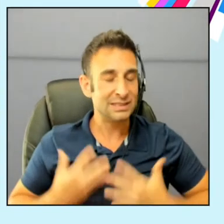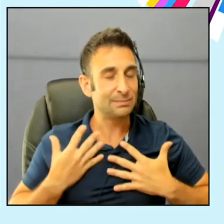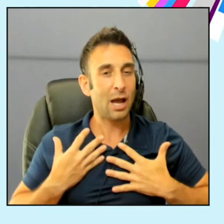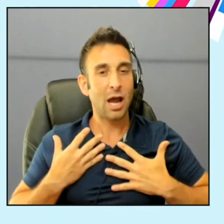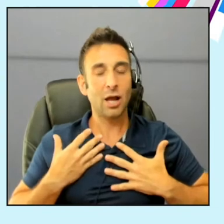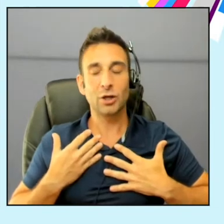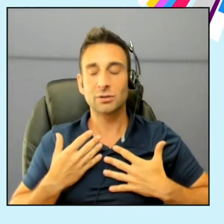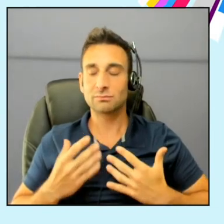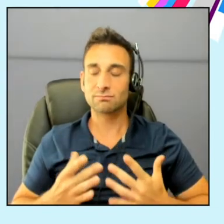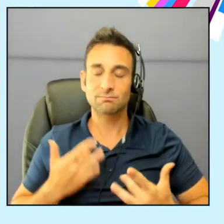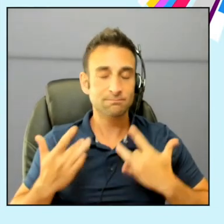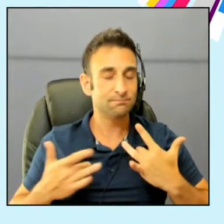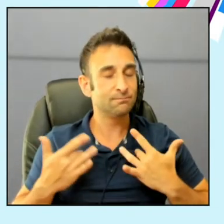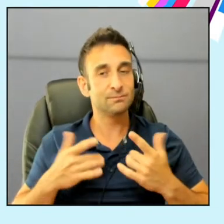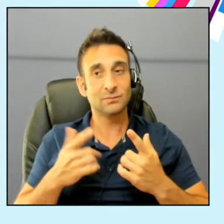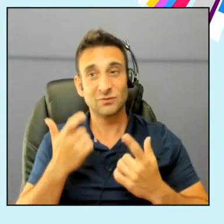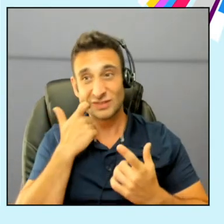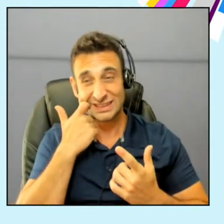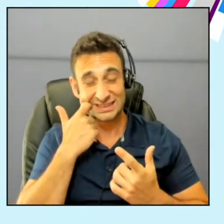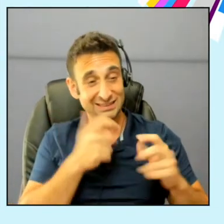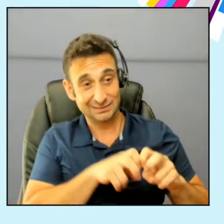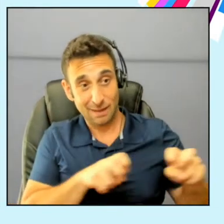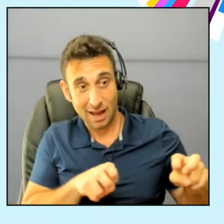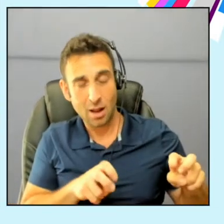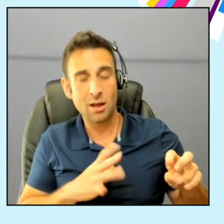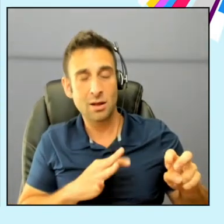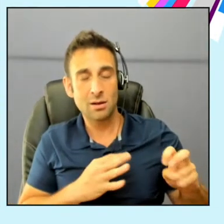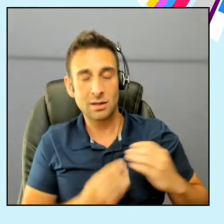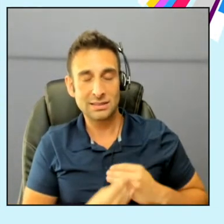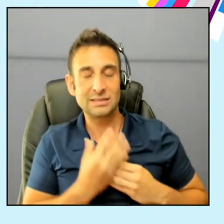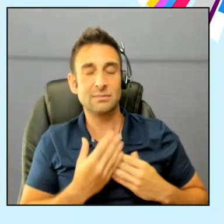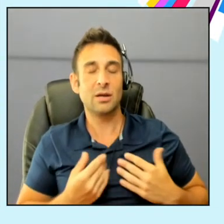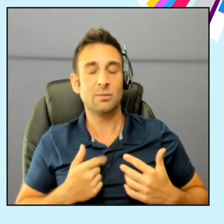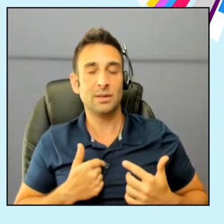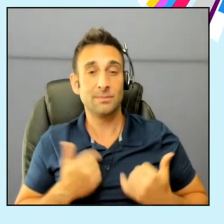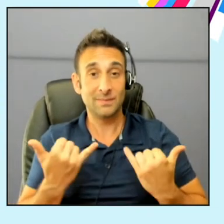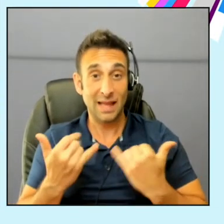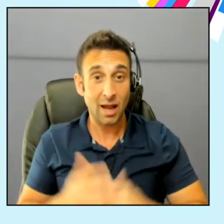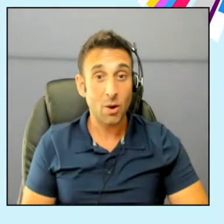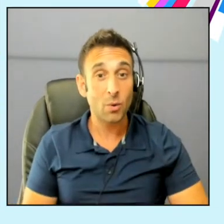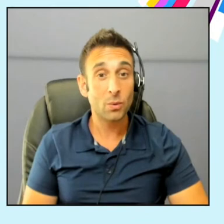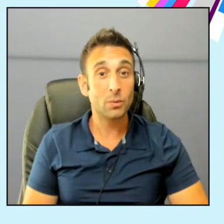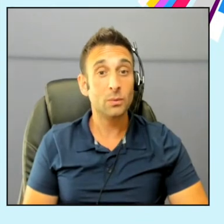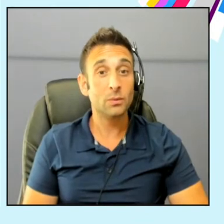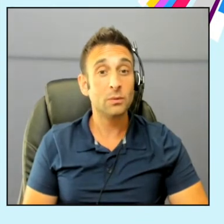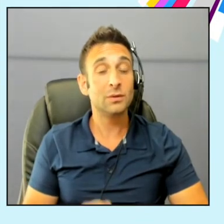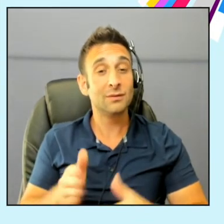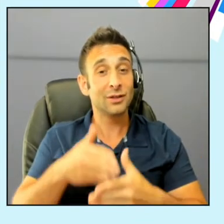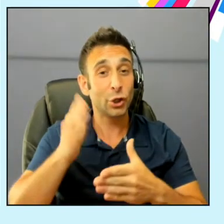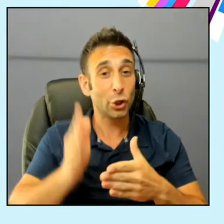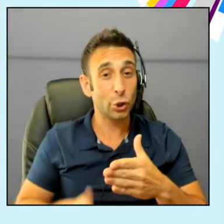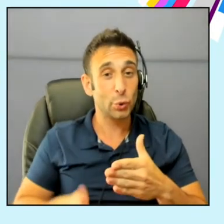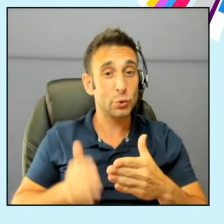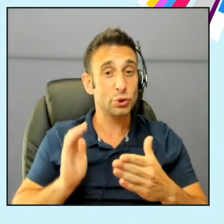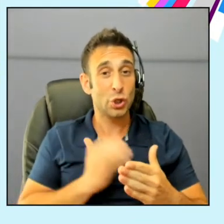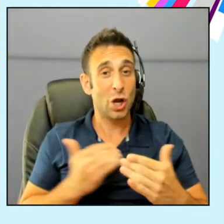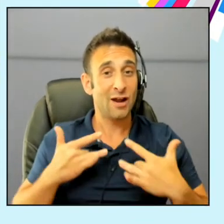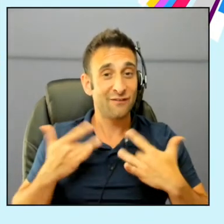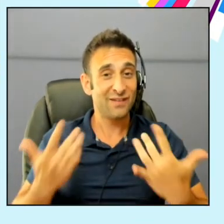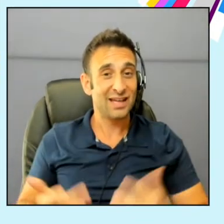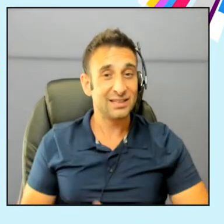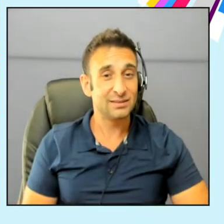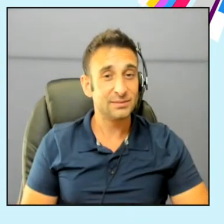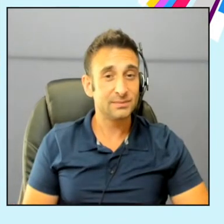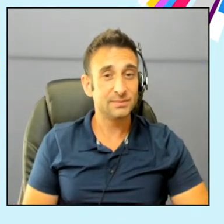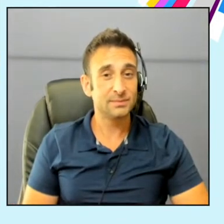advocates and activists like those from whom we just heard. Now, this brings us to the conclusion of our event today. But as